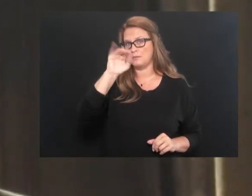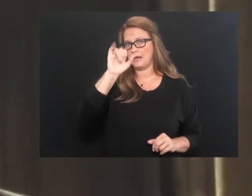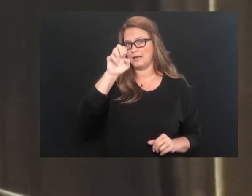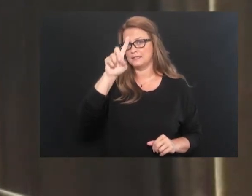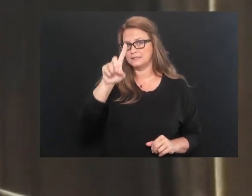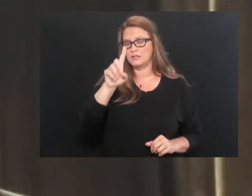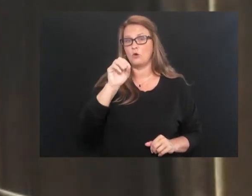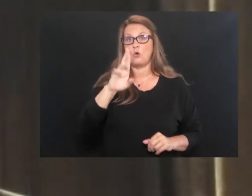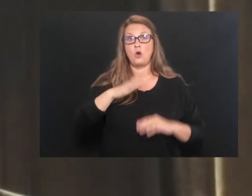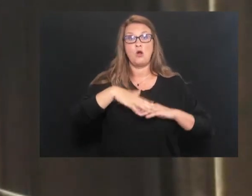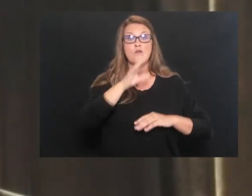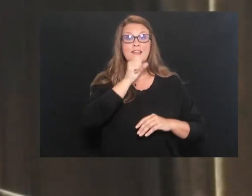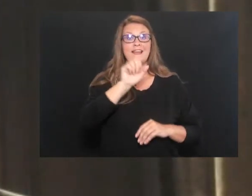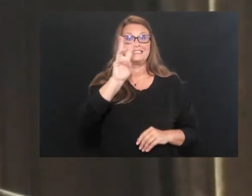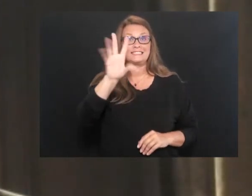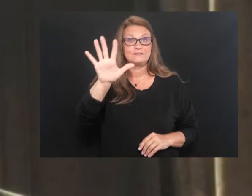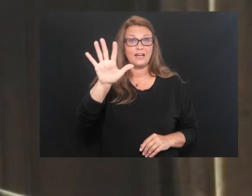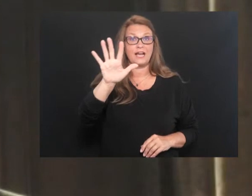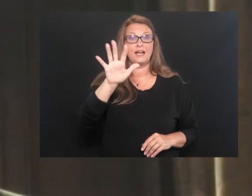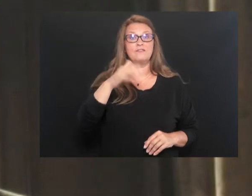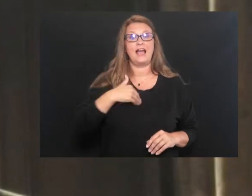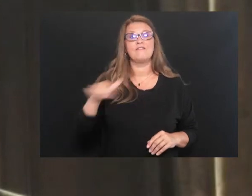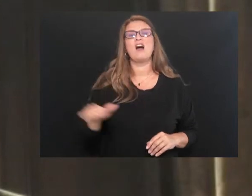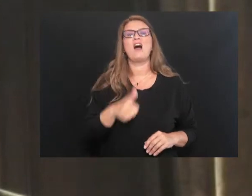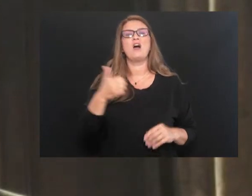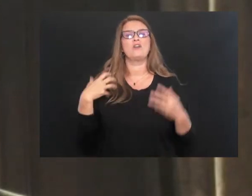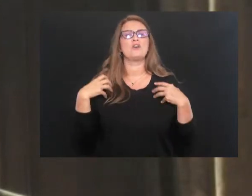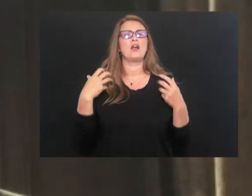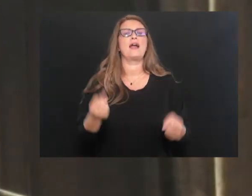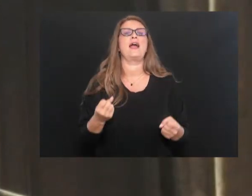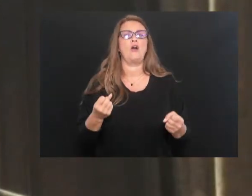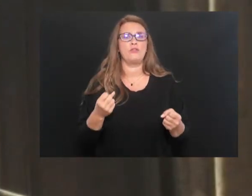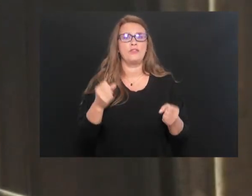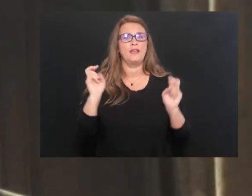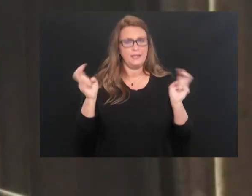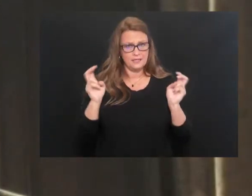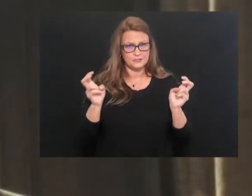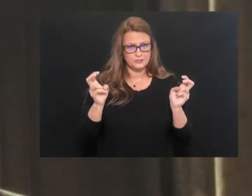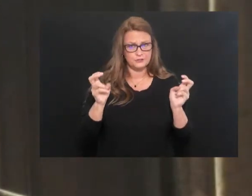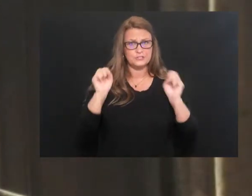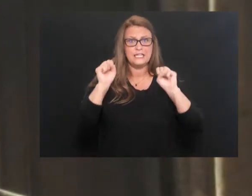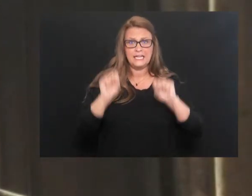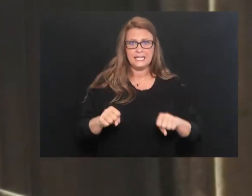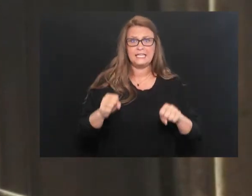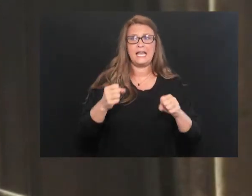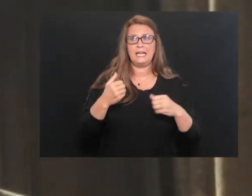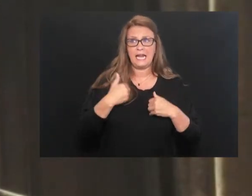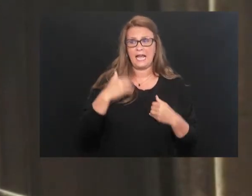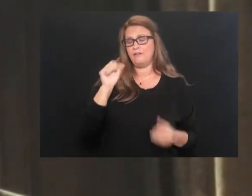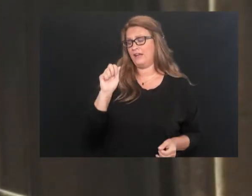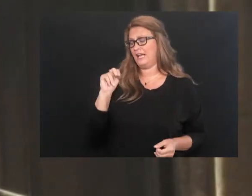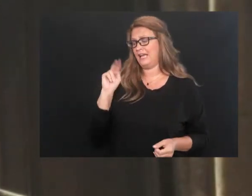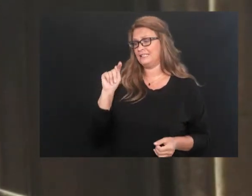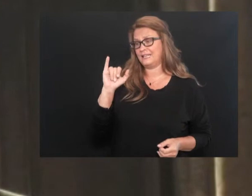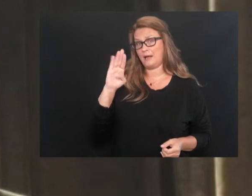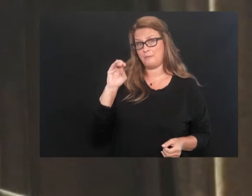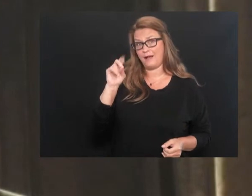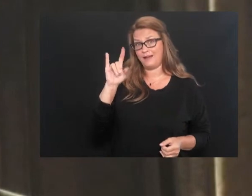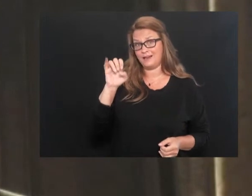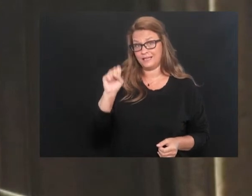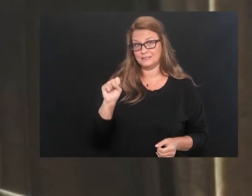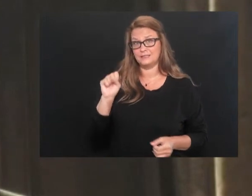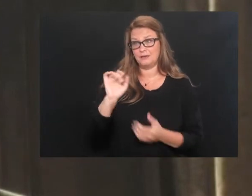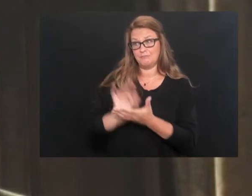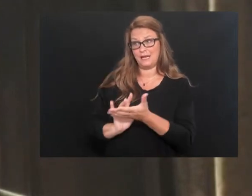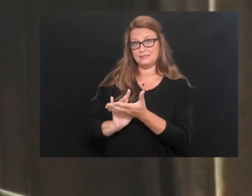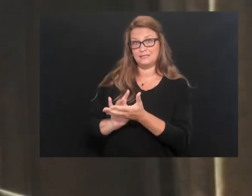65 or who have other pre-existing health conditions can be candidates for the monoclonal antibody cocktail that we have,